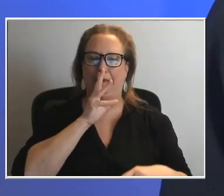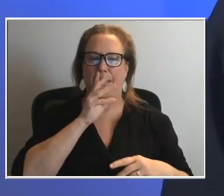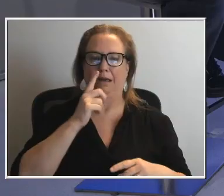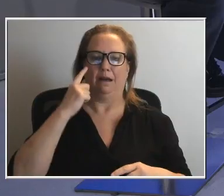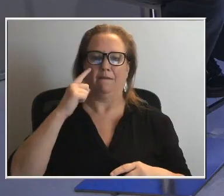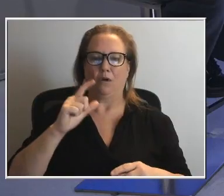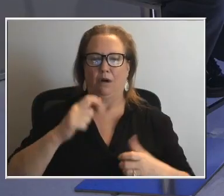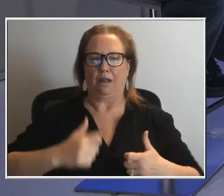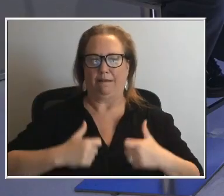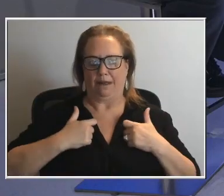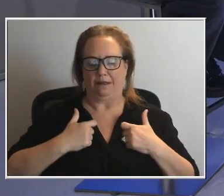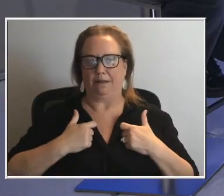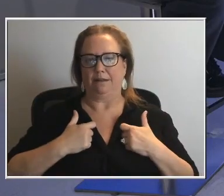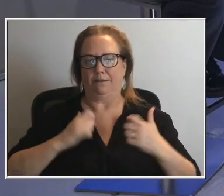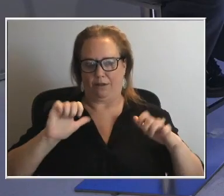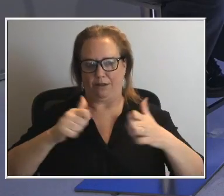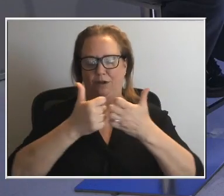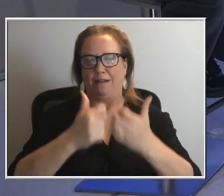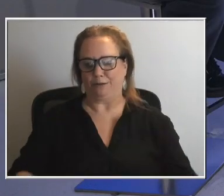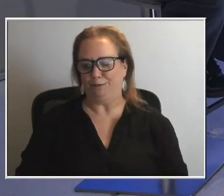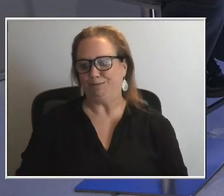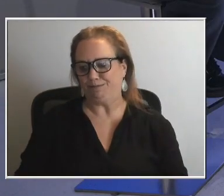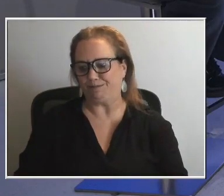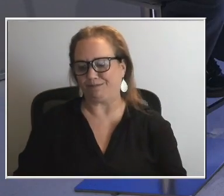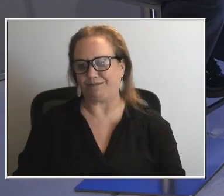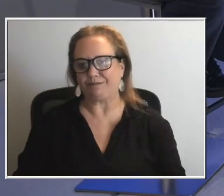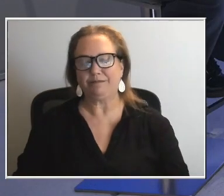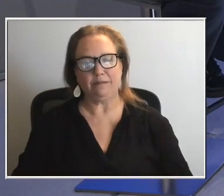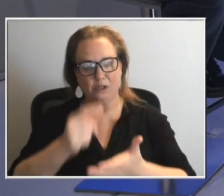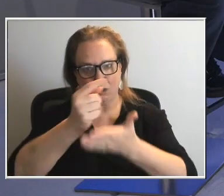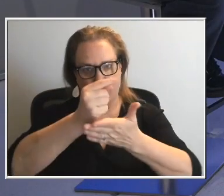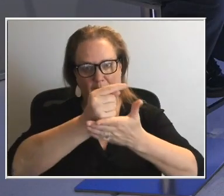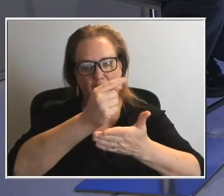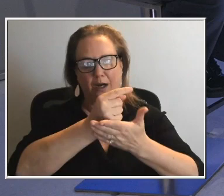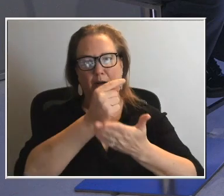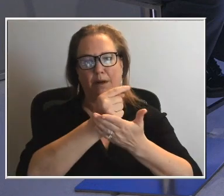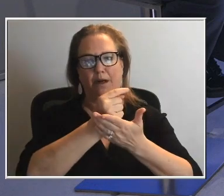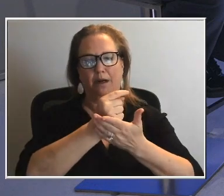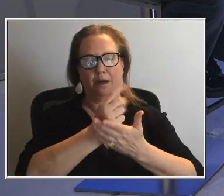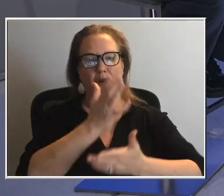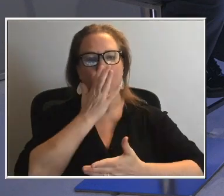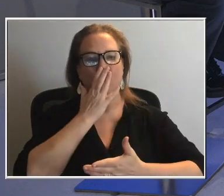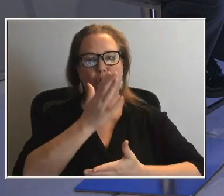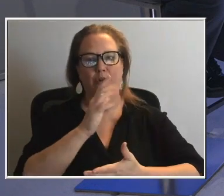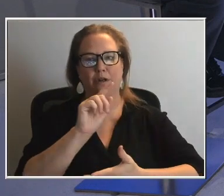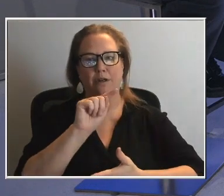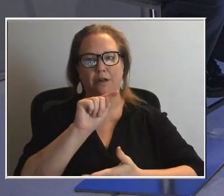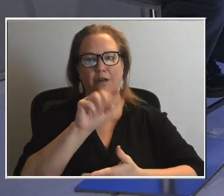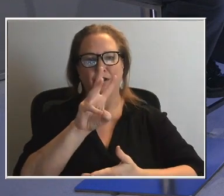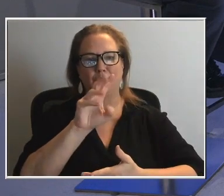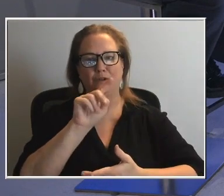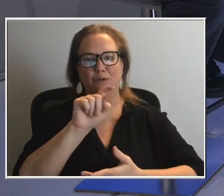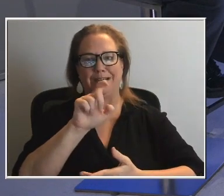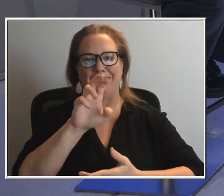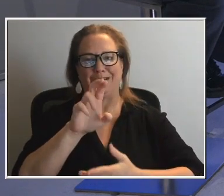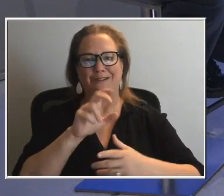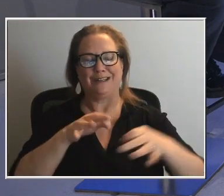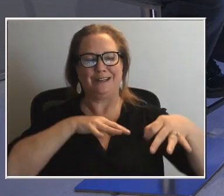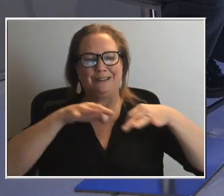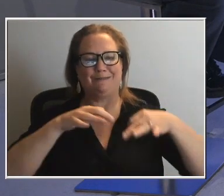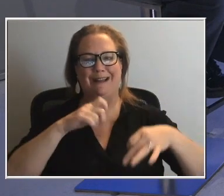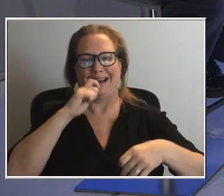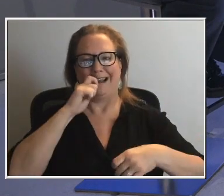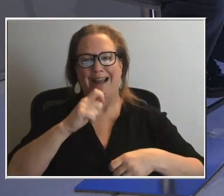living. Up for the challenge. Yeah. So you go through therapy, and then you had to get yourself a good set of tweezers. I did. Tell us more about that, because I think that's